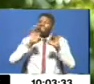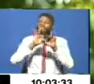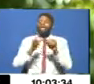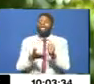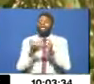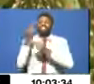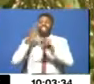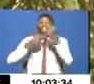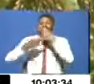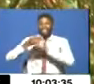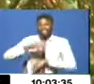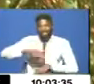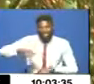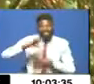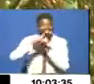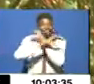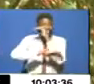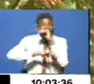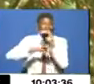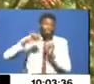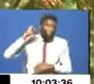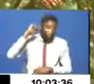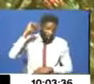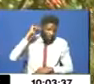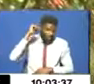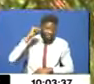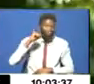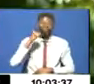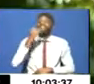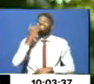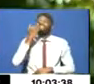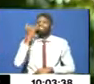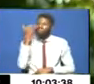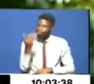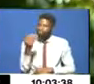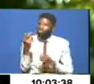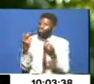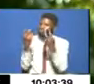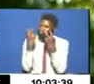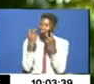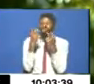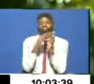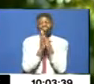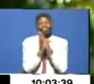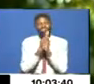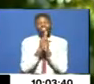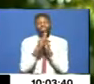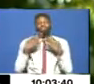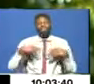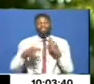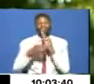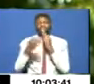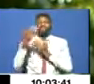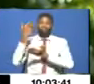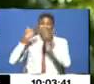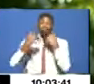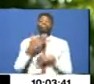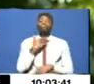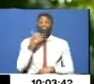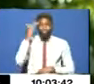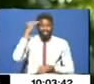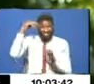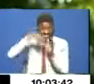this particular country, politically speaking. Thank you so much for watching the Legends Edition tonight. If you want to know more about him,